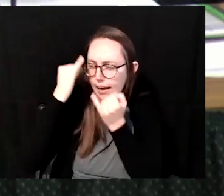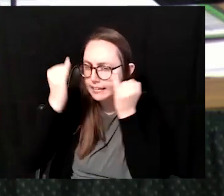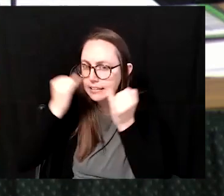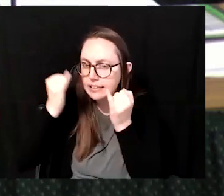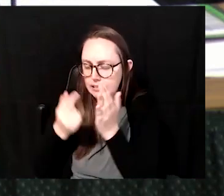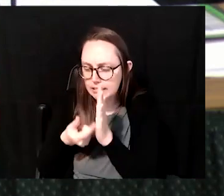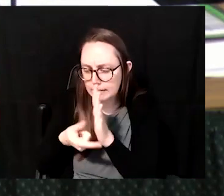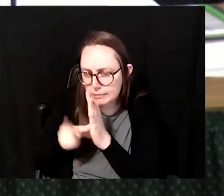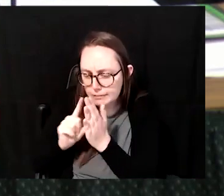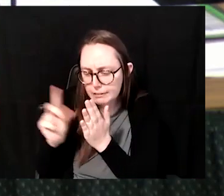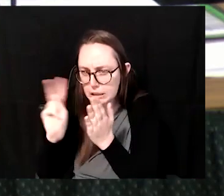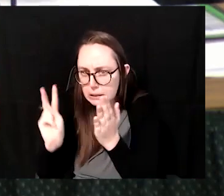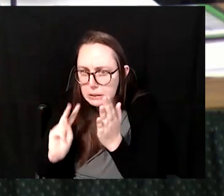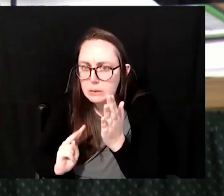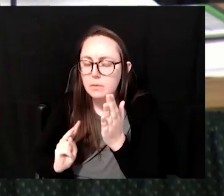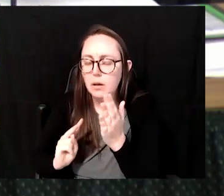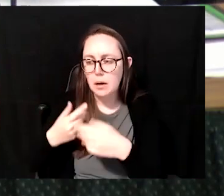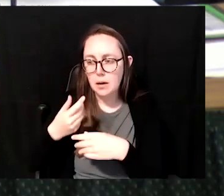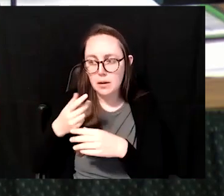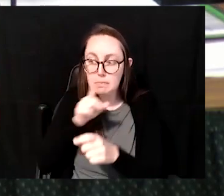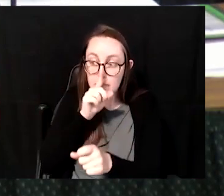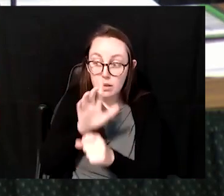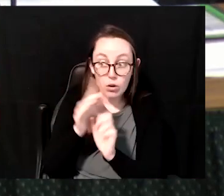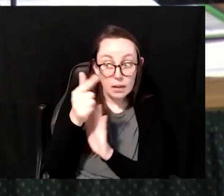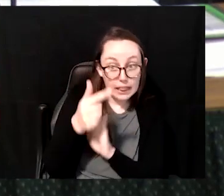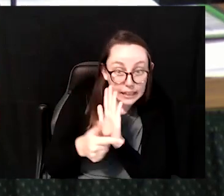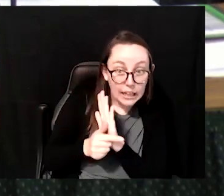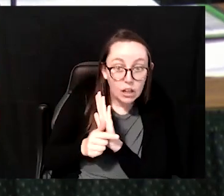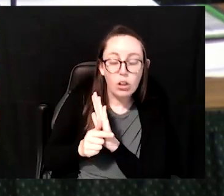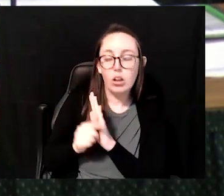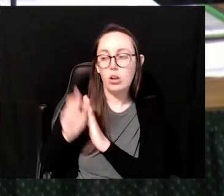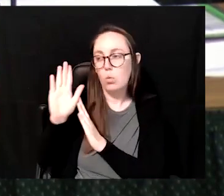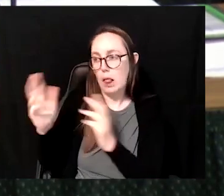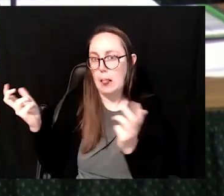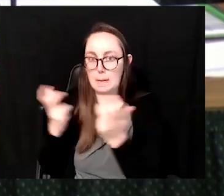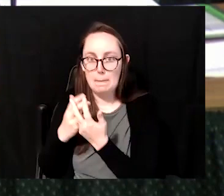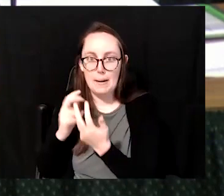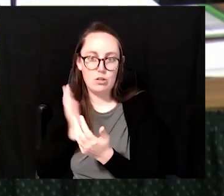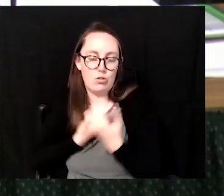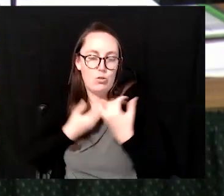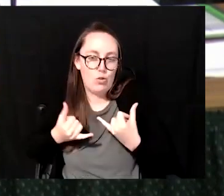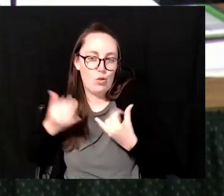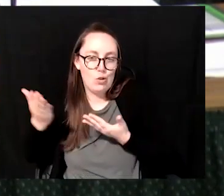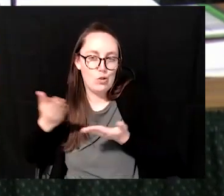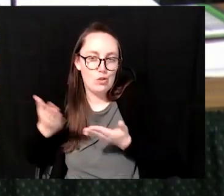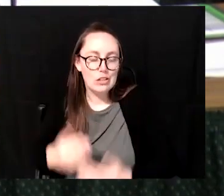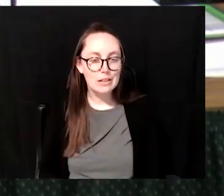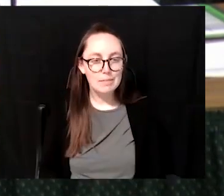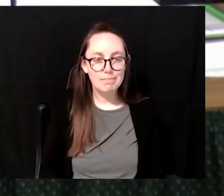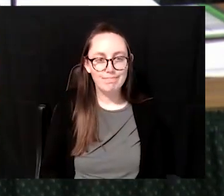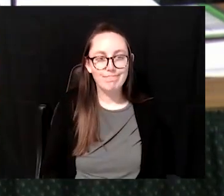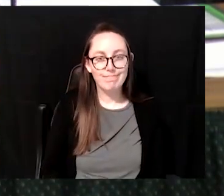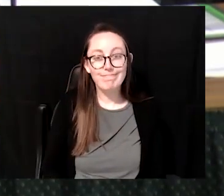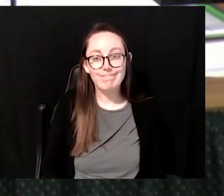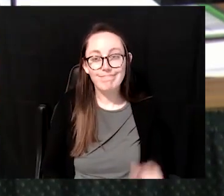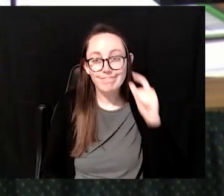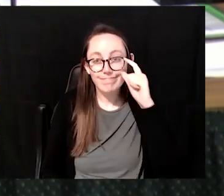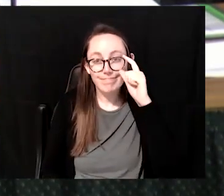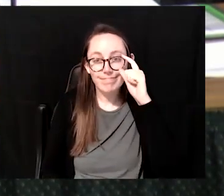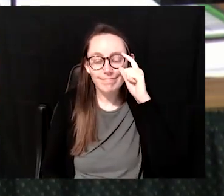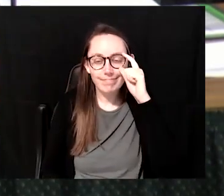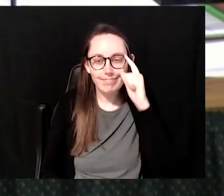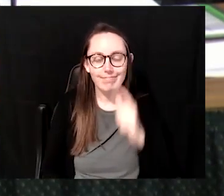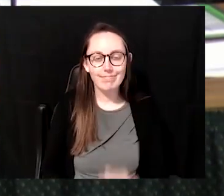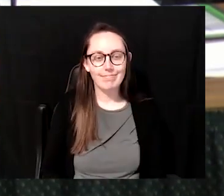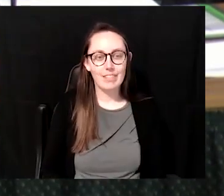existing Municipal services and um I think this is a great